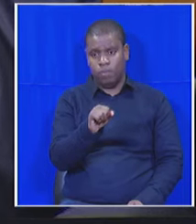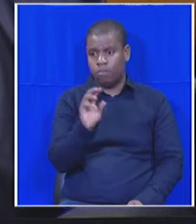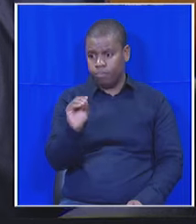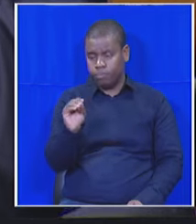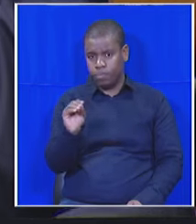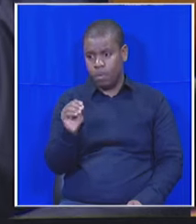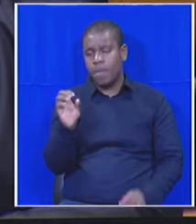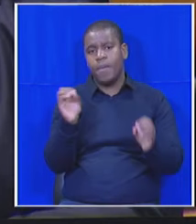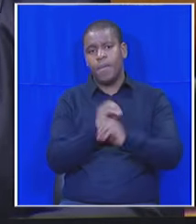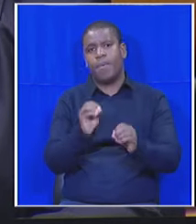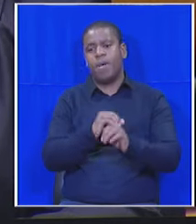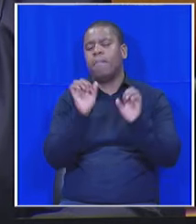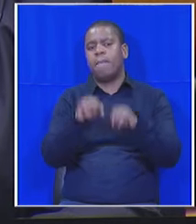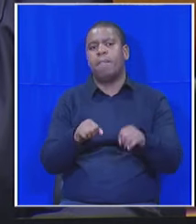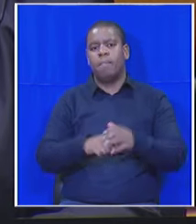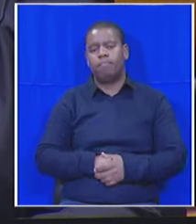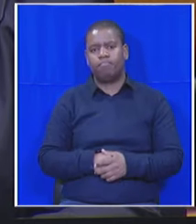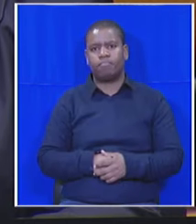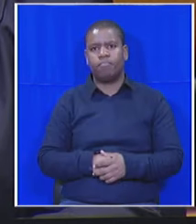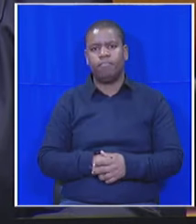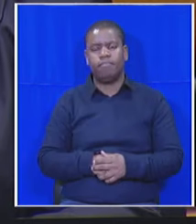No objections. Agreed to.